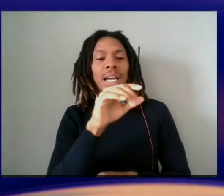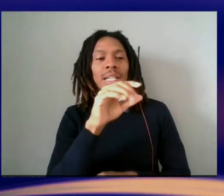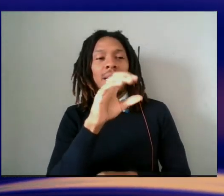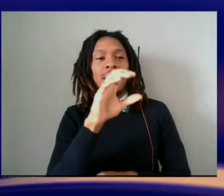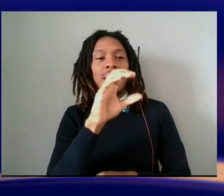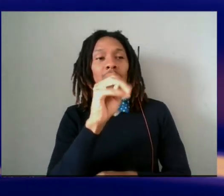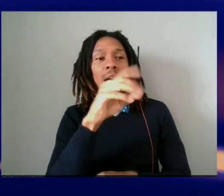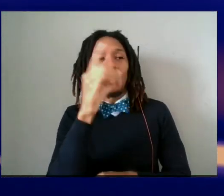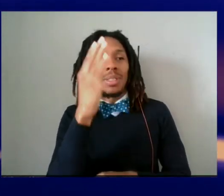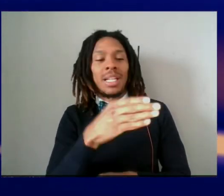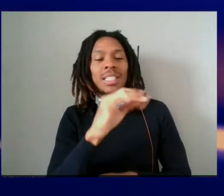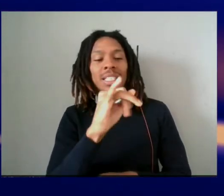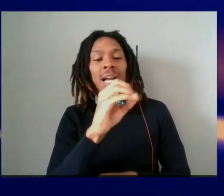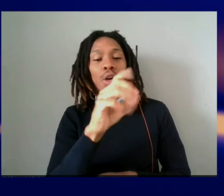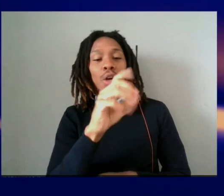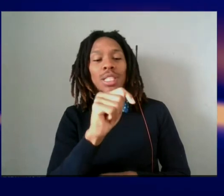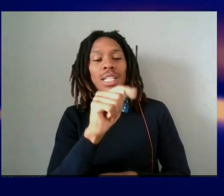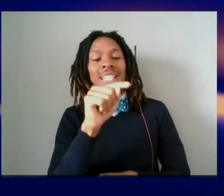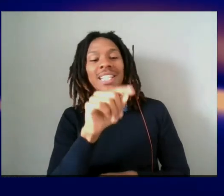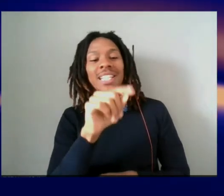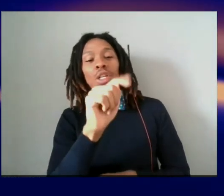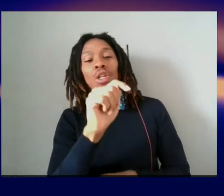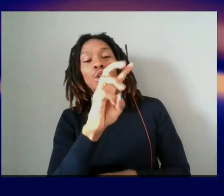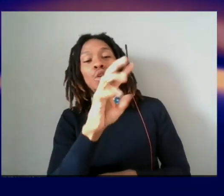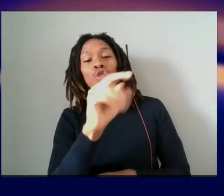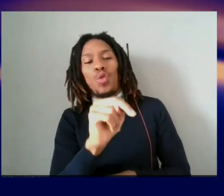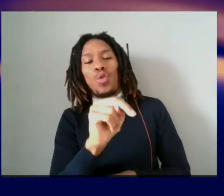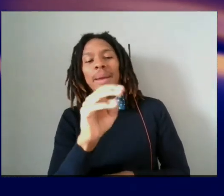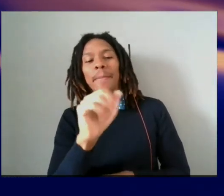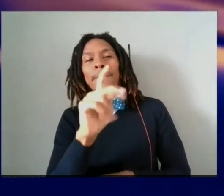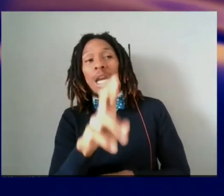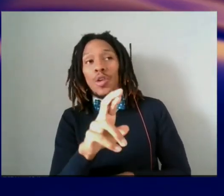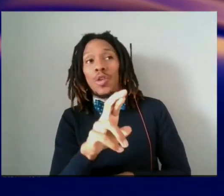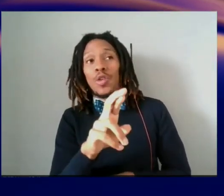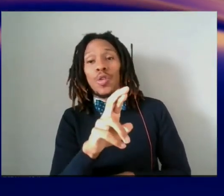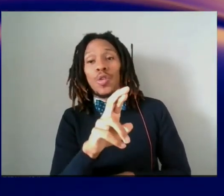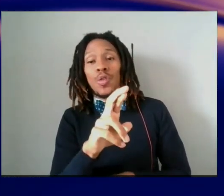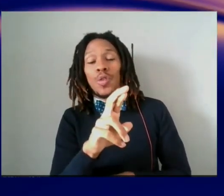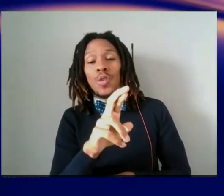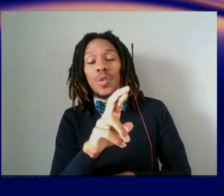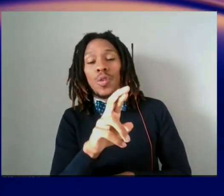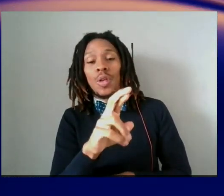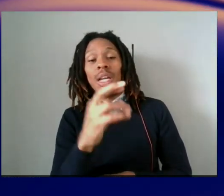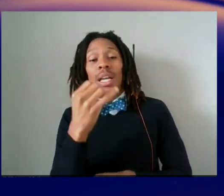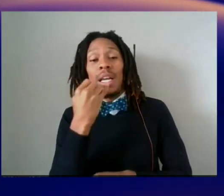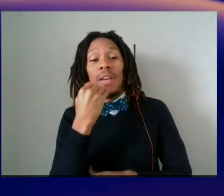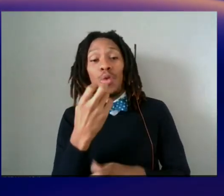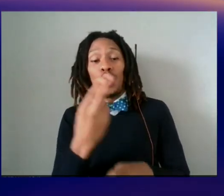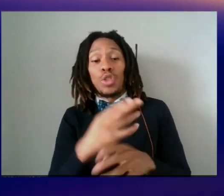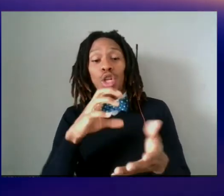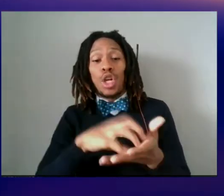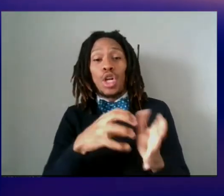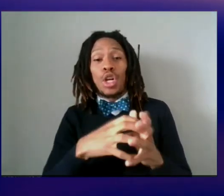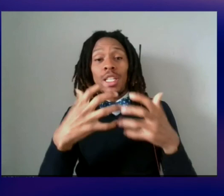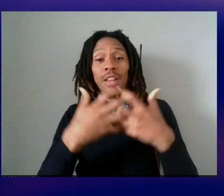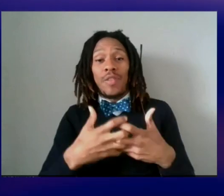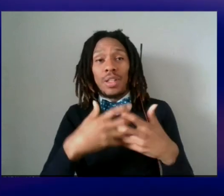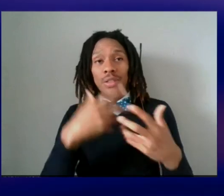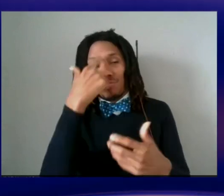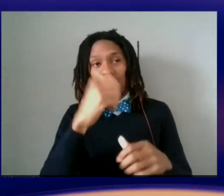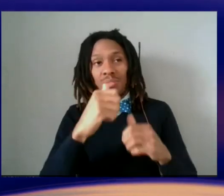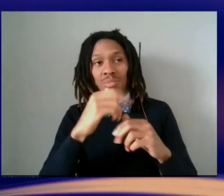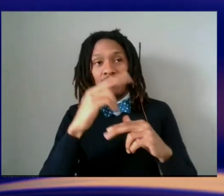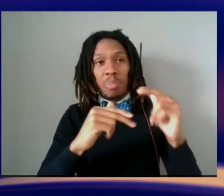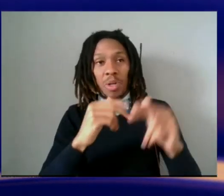aws.amazon.com/IoT-TwinMaker. And if folks want to use this cookie factory and build their own cookie factory, we have